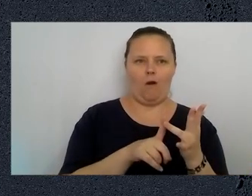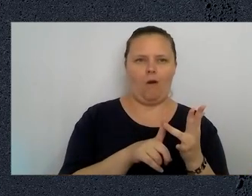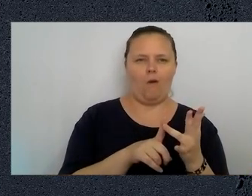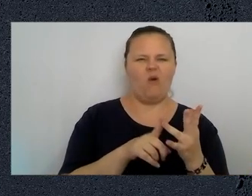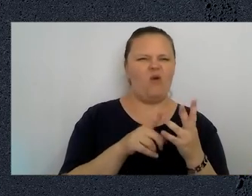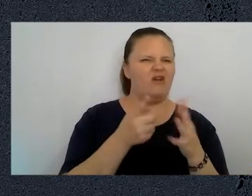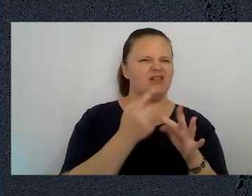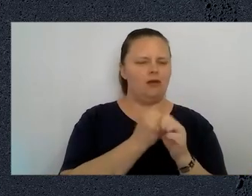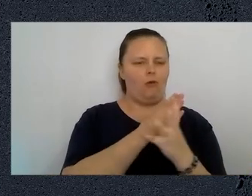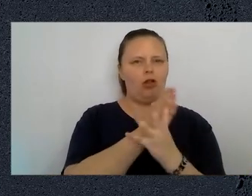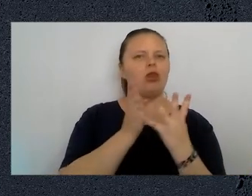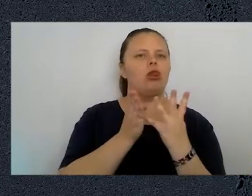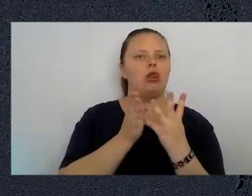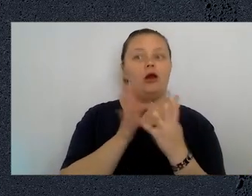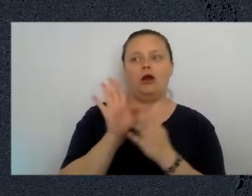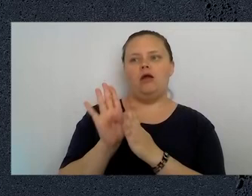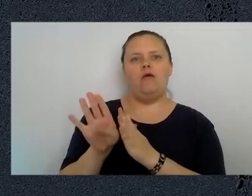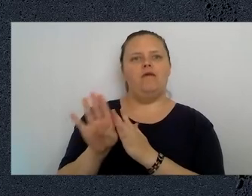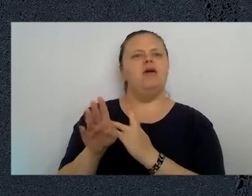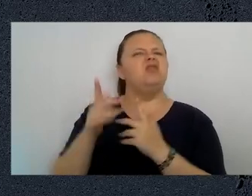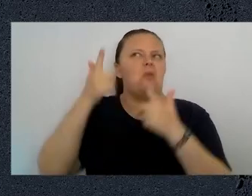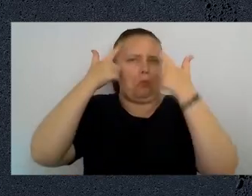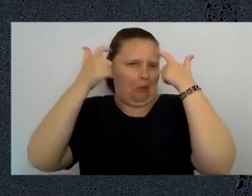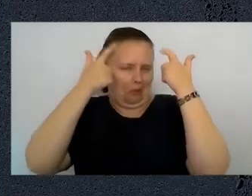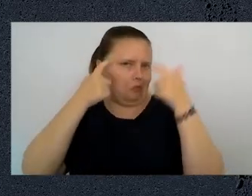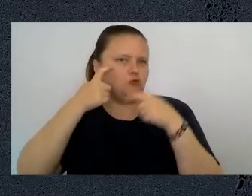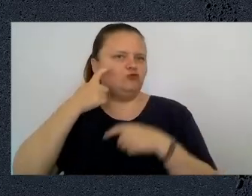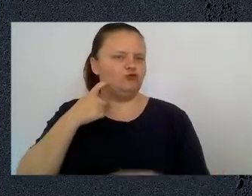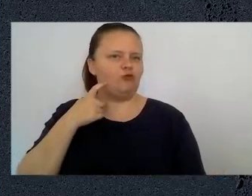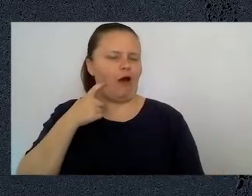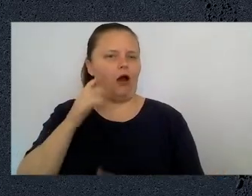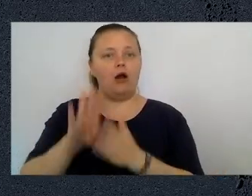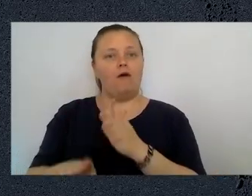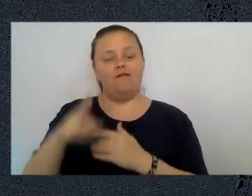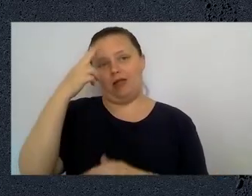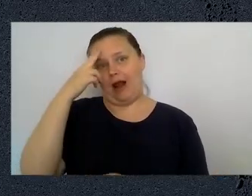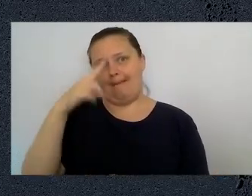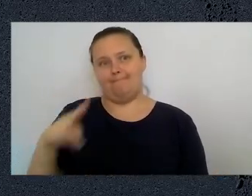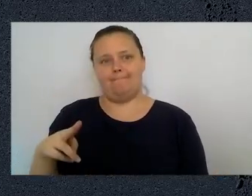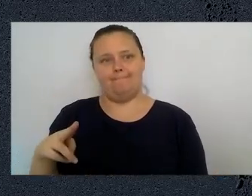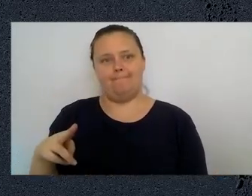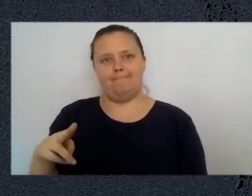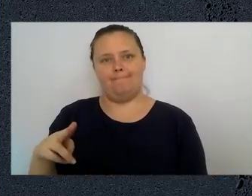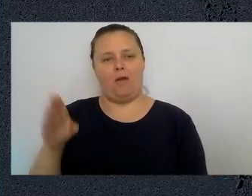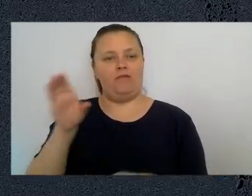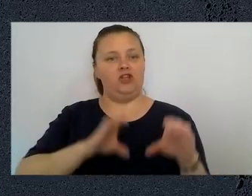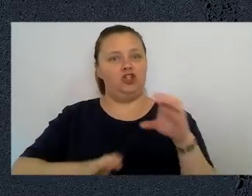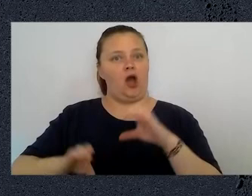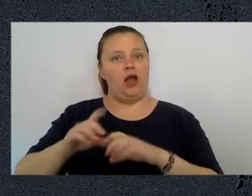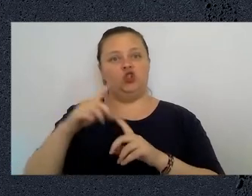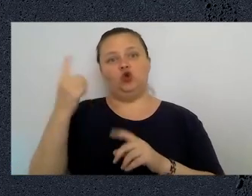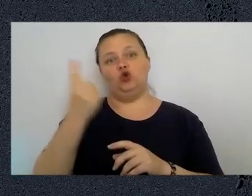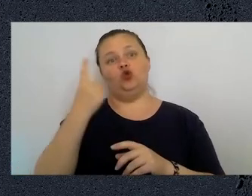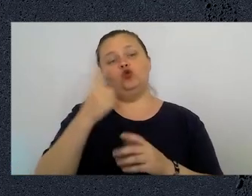and we've removed, we were doing an experiment where we've removed the names of the scientists who are applying